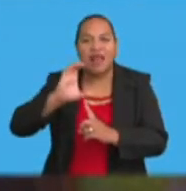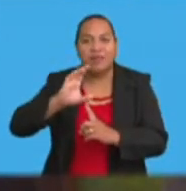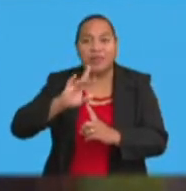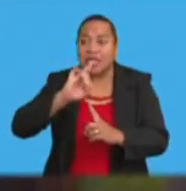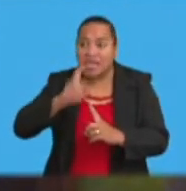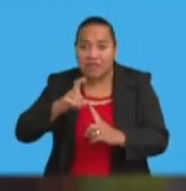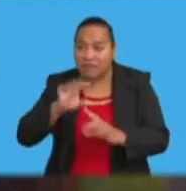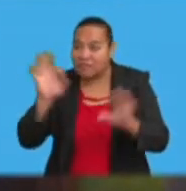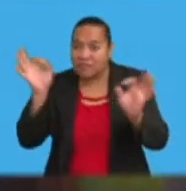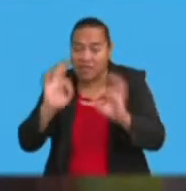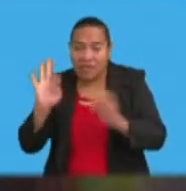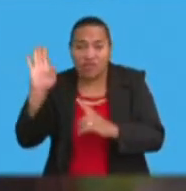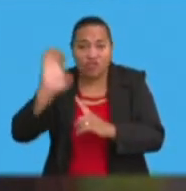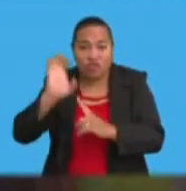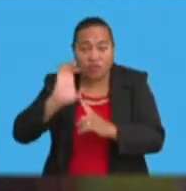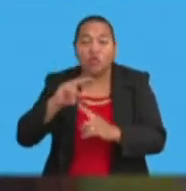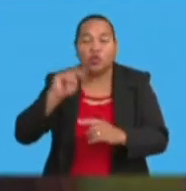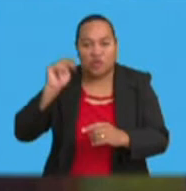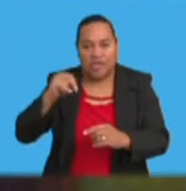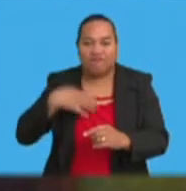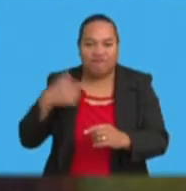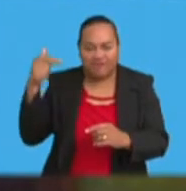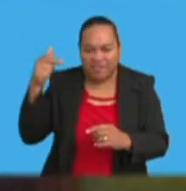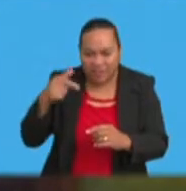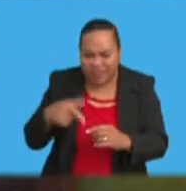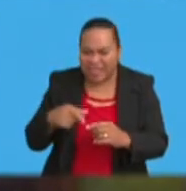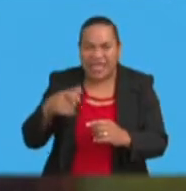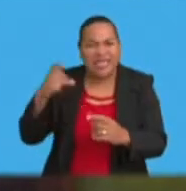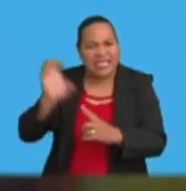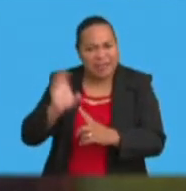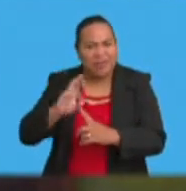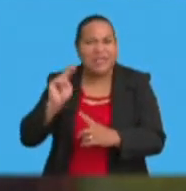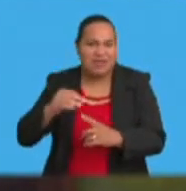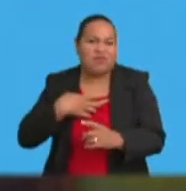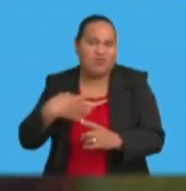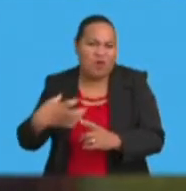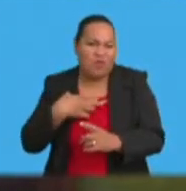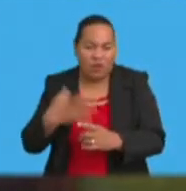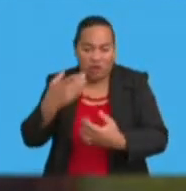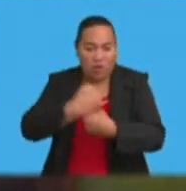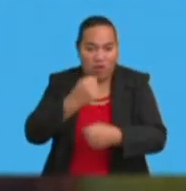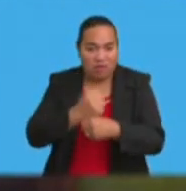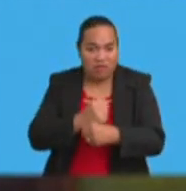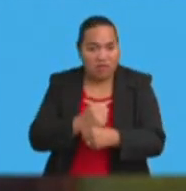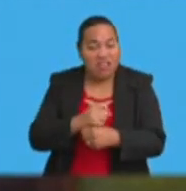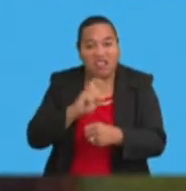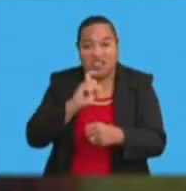infusions of capital, you need to deepen the component of capital that you have in your production. If not, you'll not be